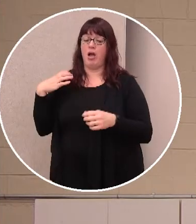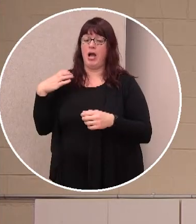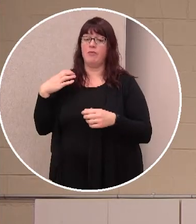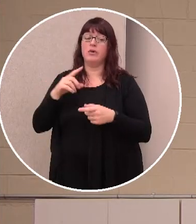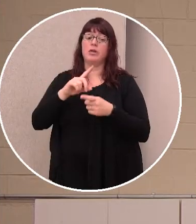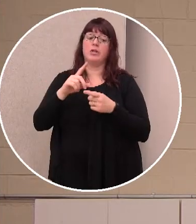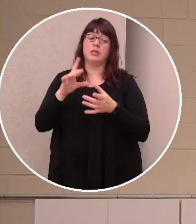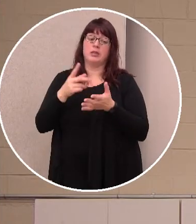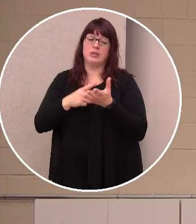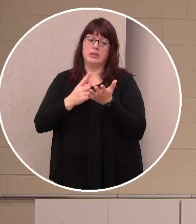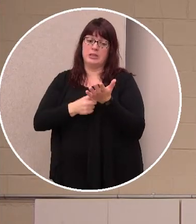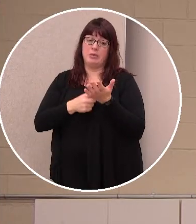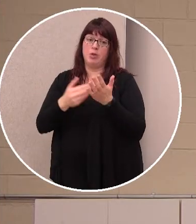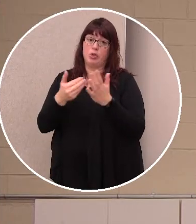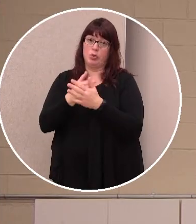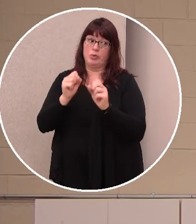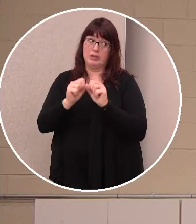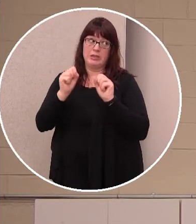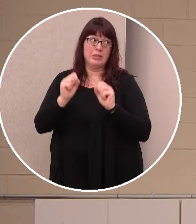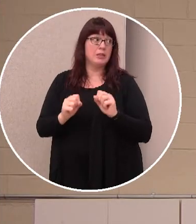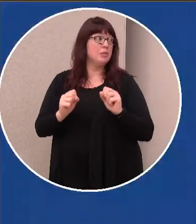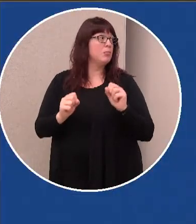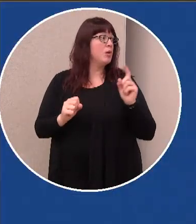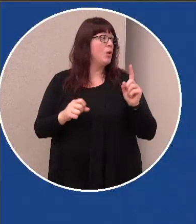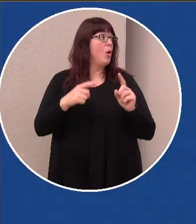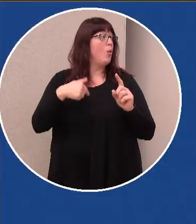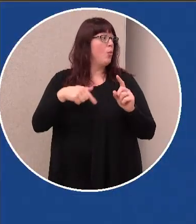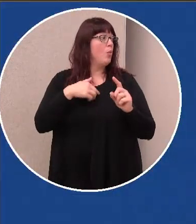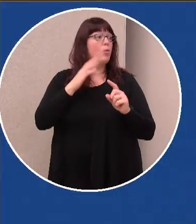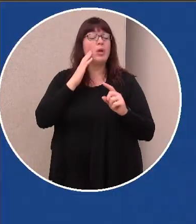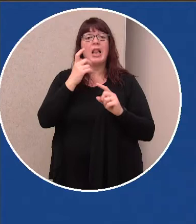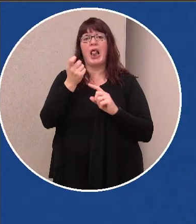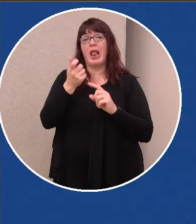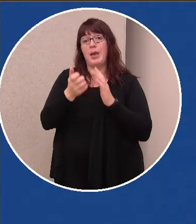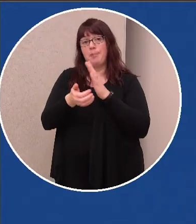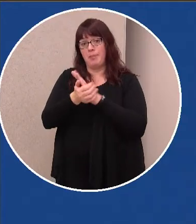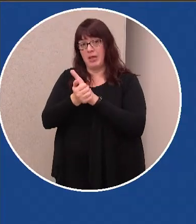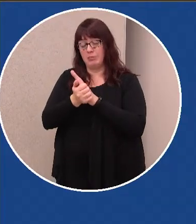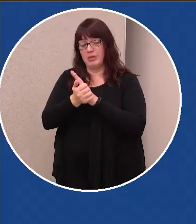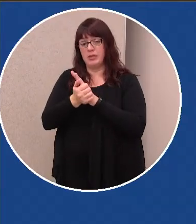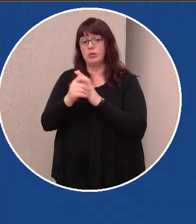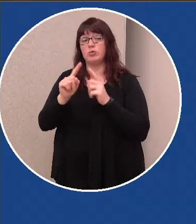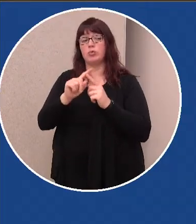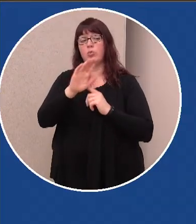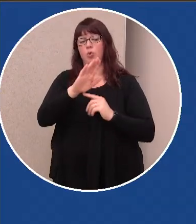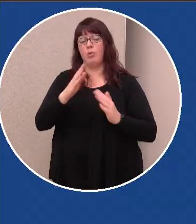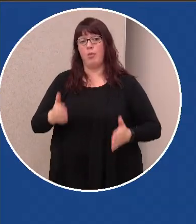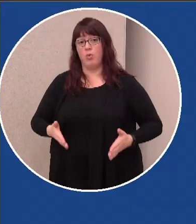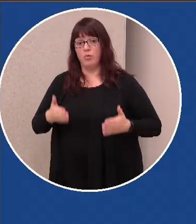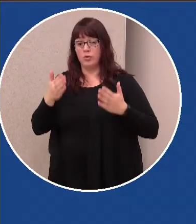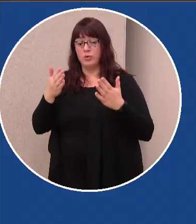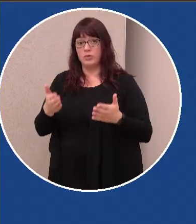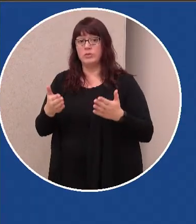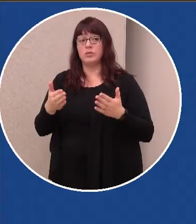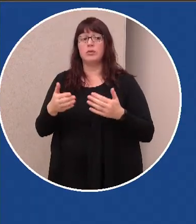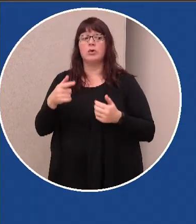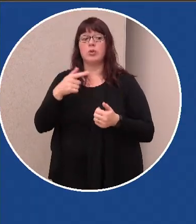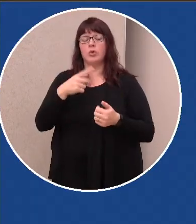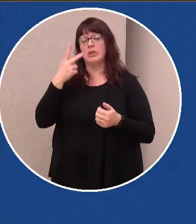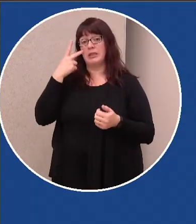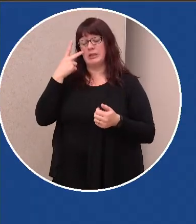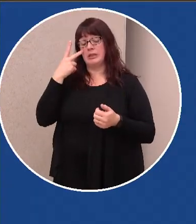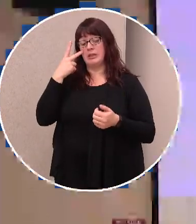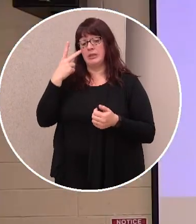your permission. Thank you. We just do need to make a slight amendment to that motion as reflected, and you saw in my